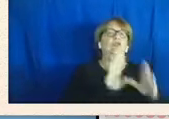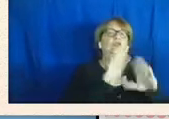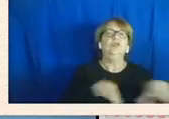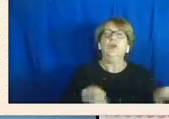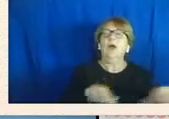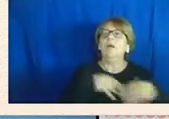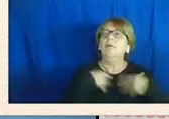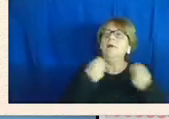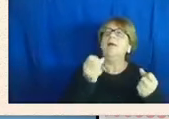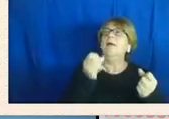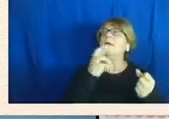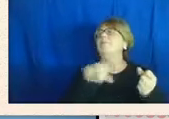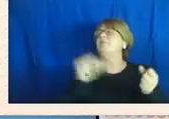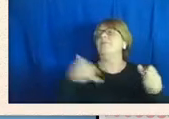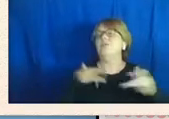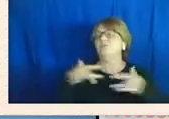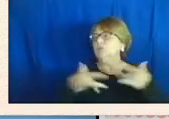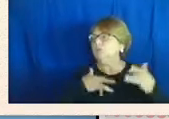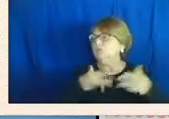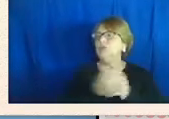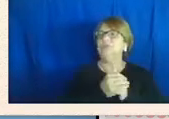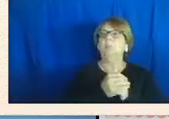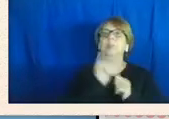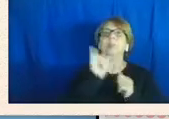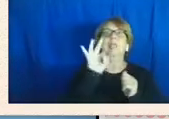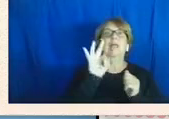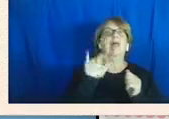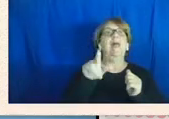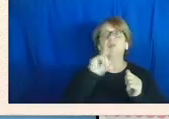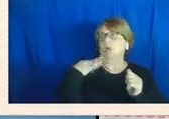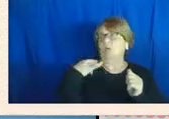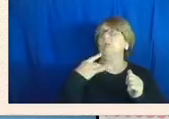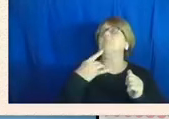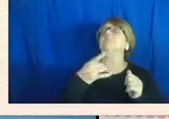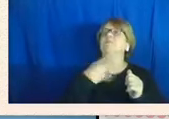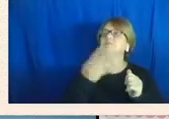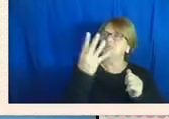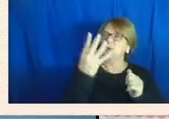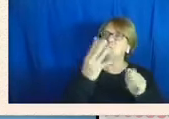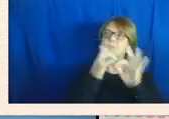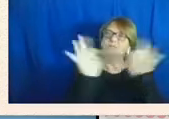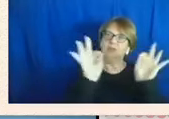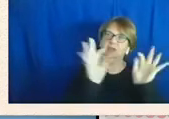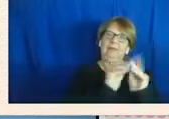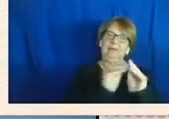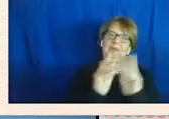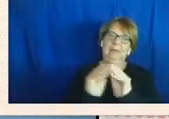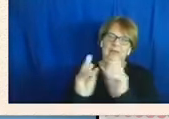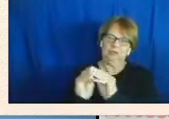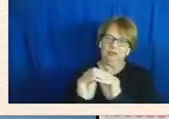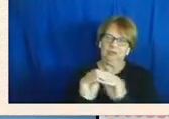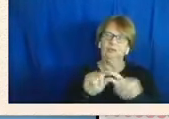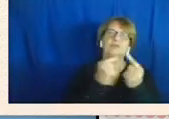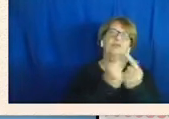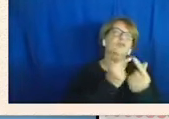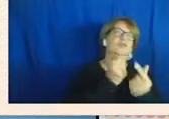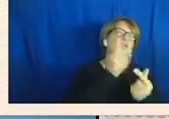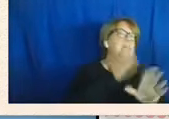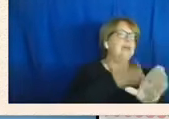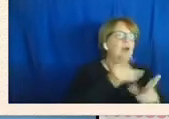concerns. And if you're eligible, you get 4 free sessions of group psychotherapy on telehealth at no cost,